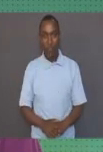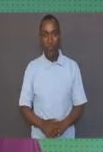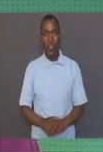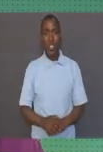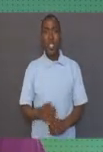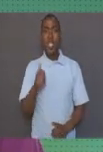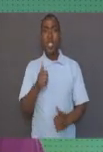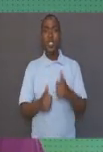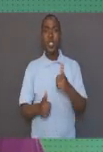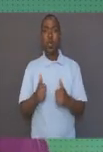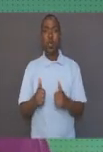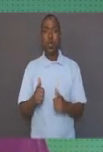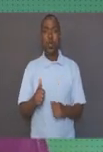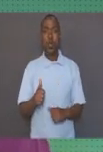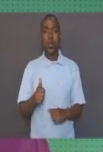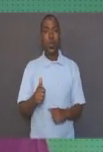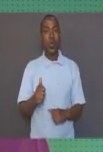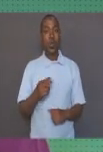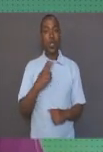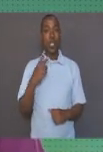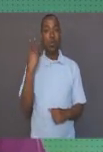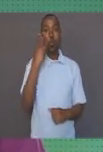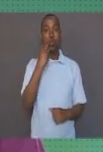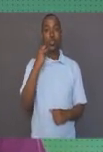one do you find the most interesting?